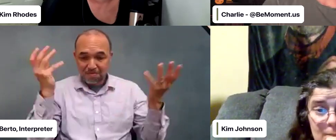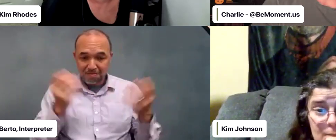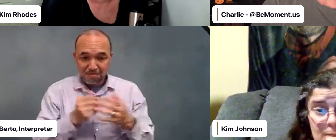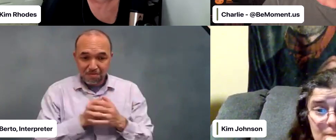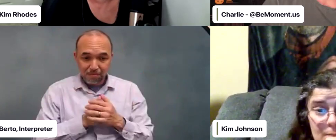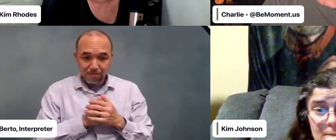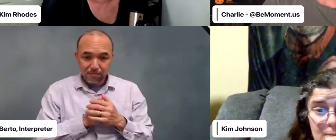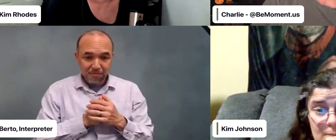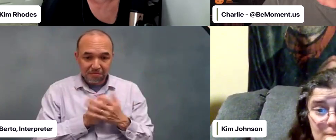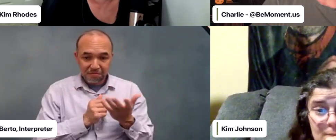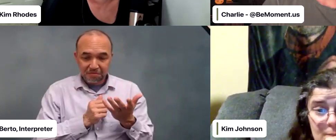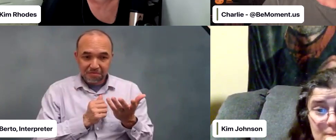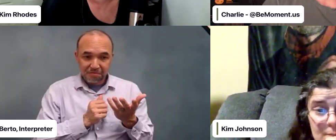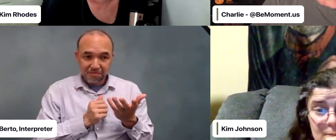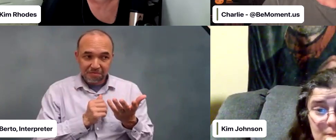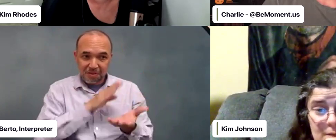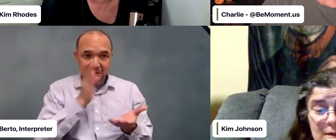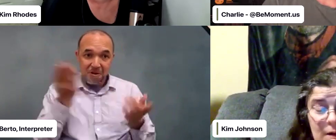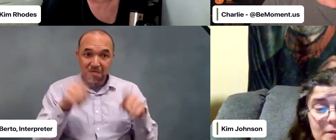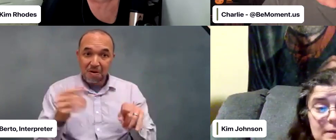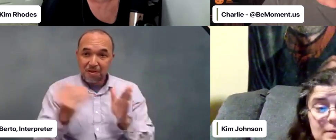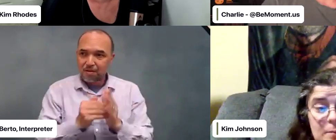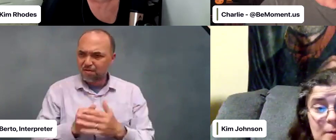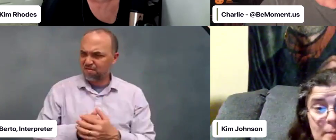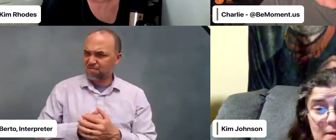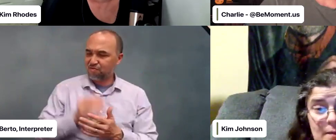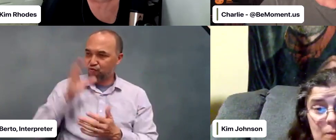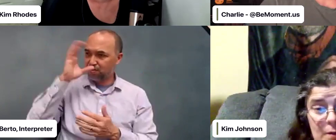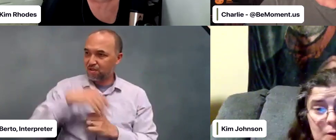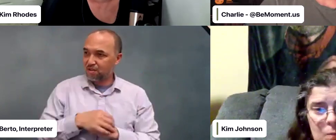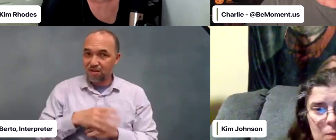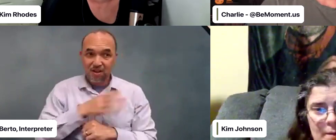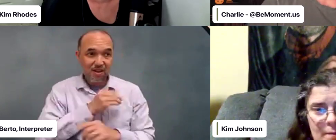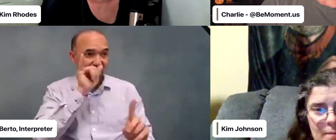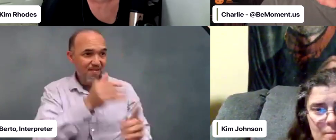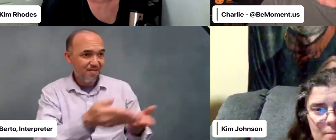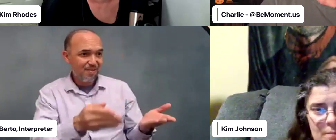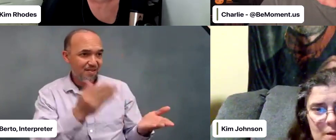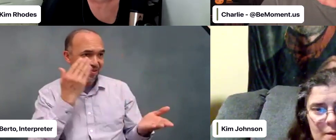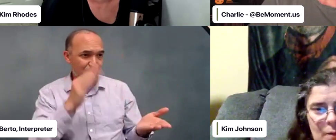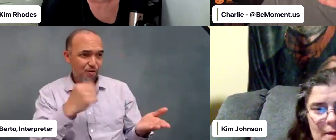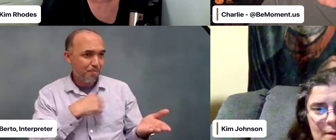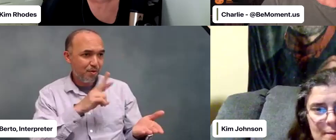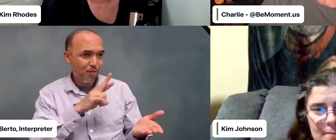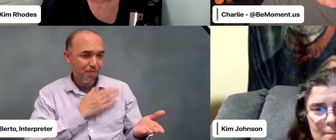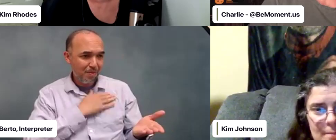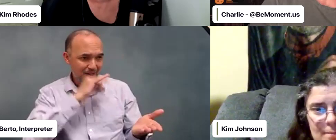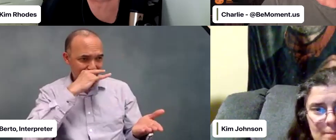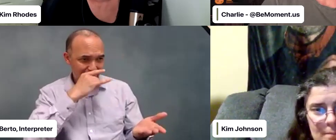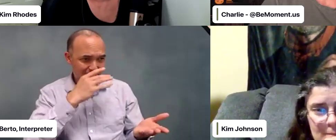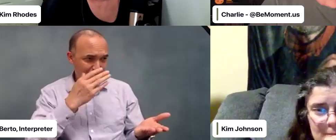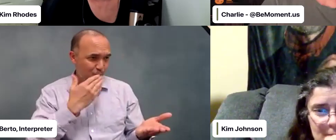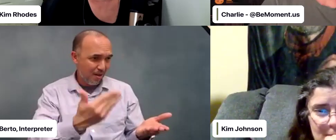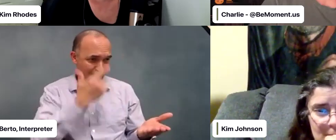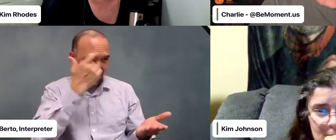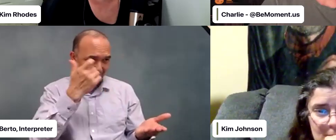I don't know. And it obviously doesn't know me or my kid that well, or wouldn't have done it the way it did it.